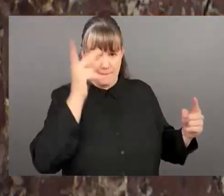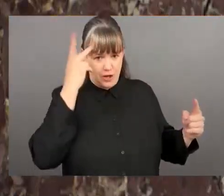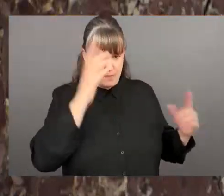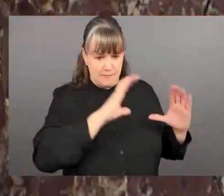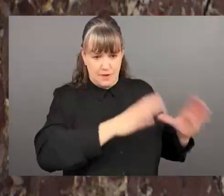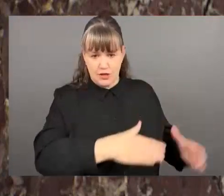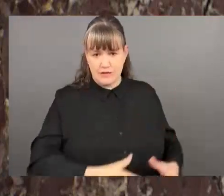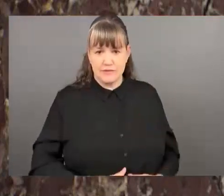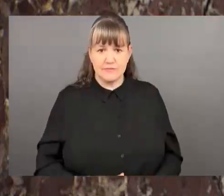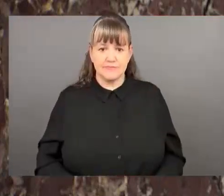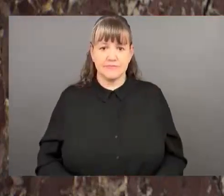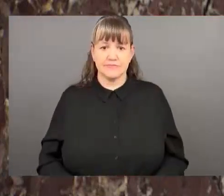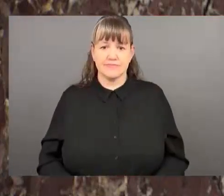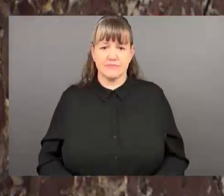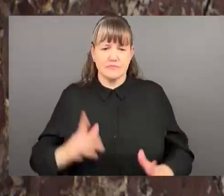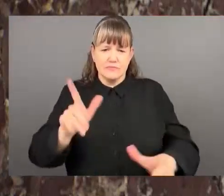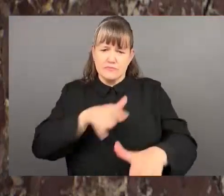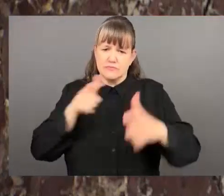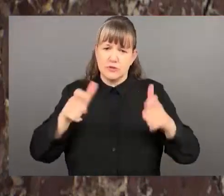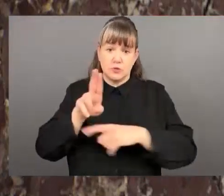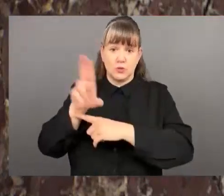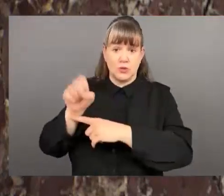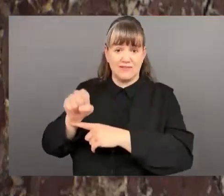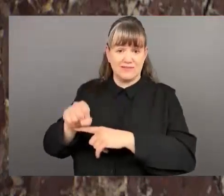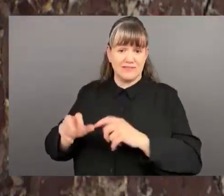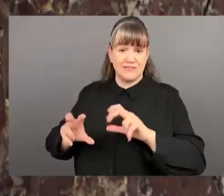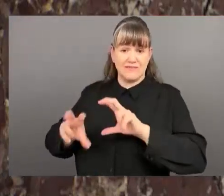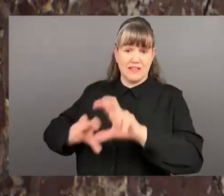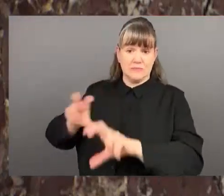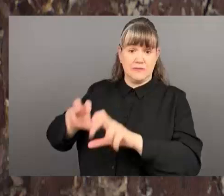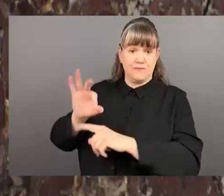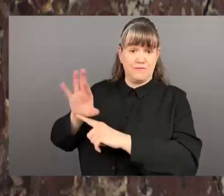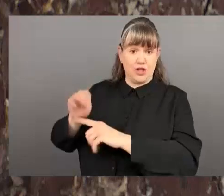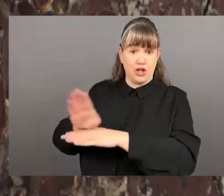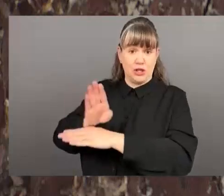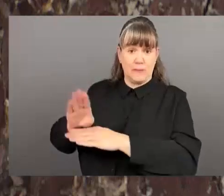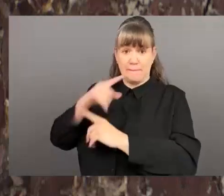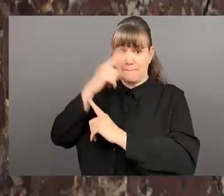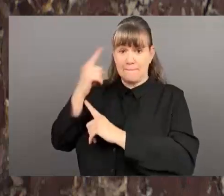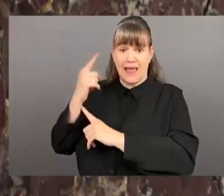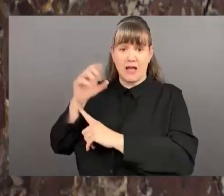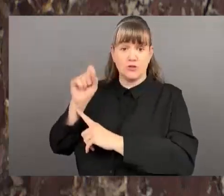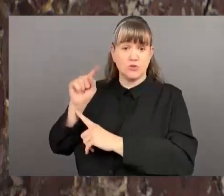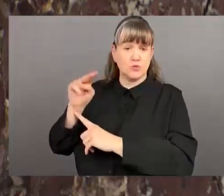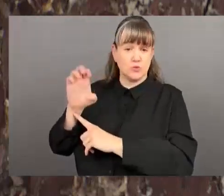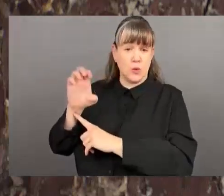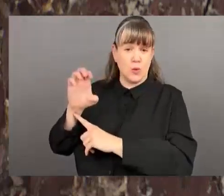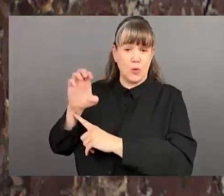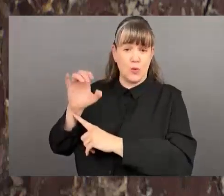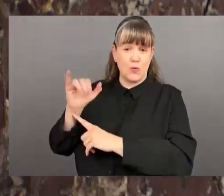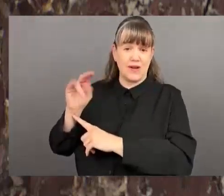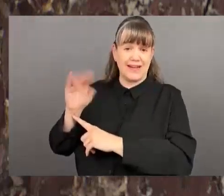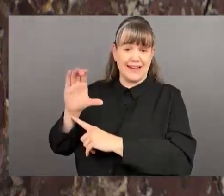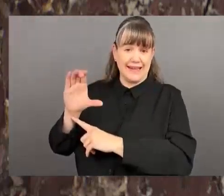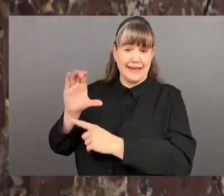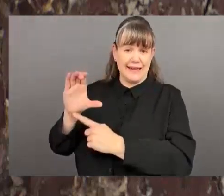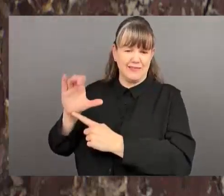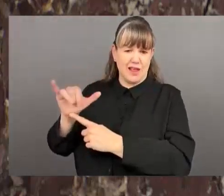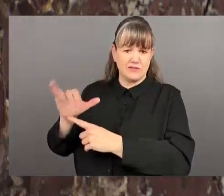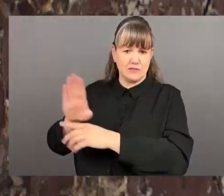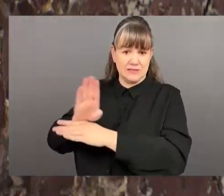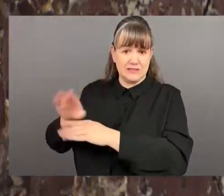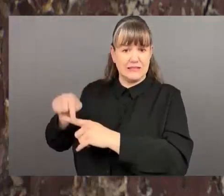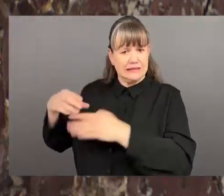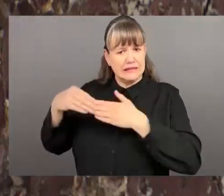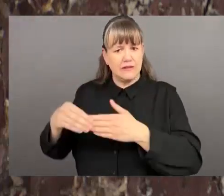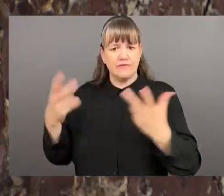is the lead investor in the PRGT pipeline project. Blackstone is also a major investor in